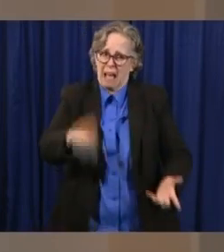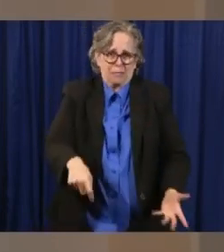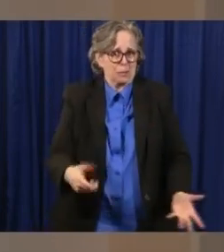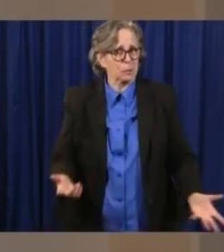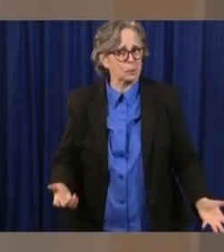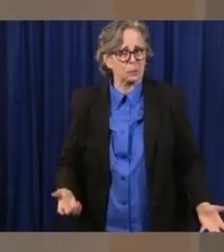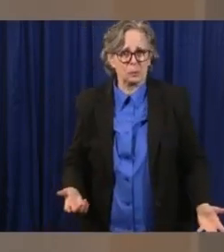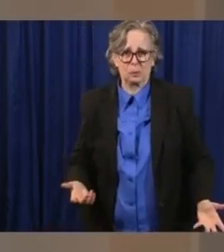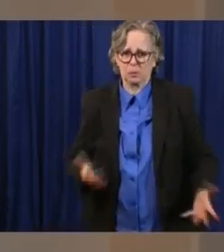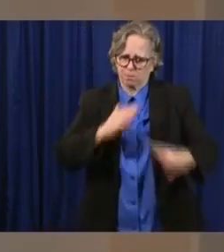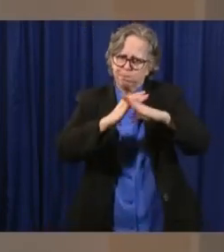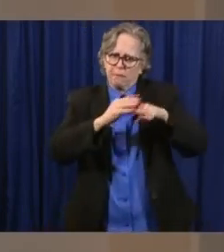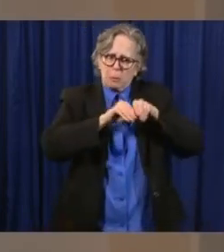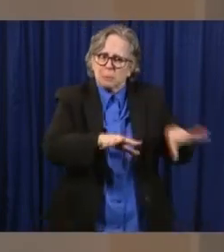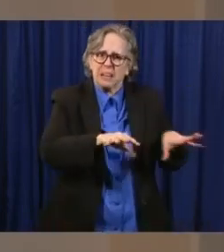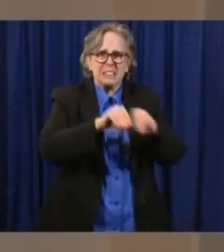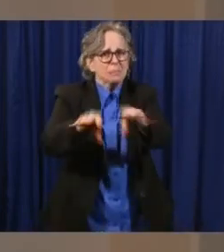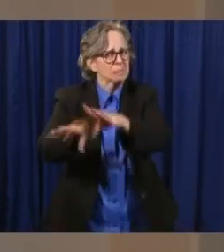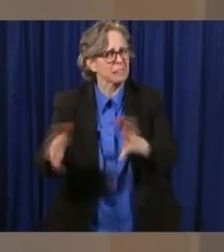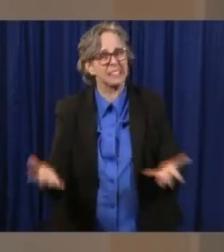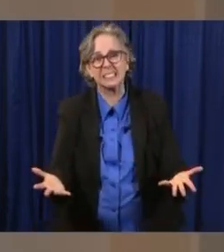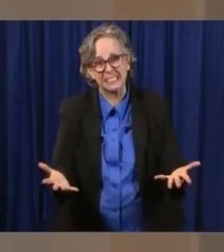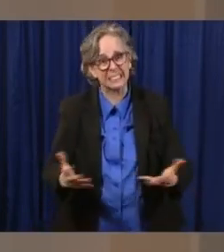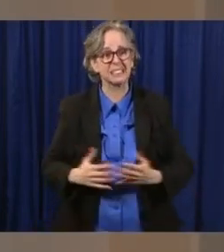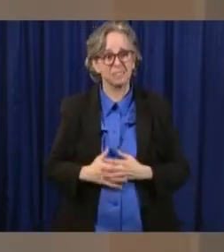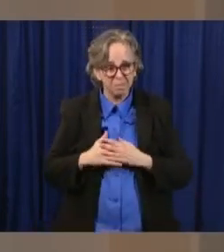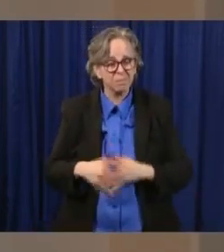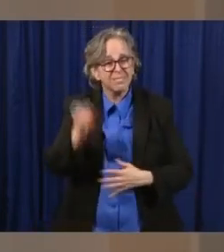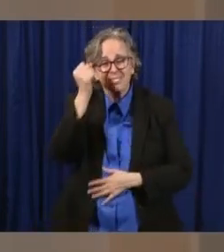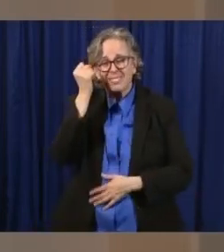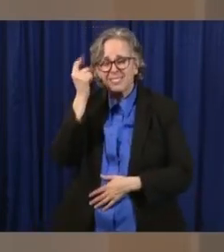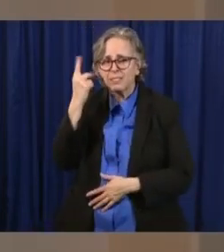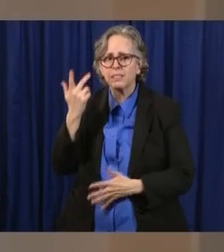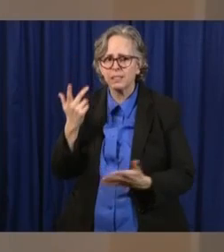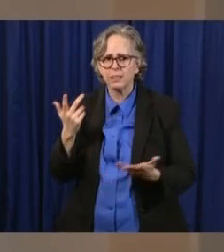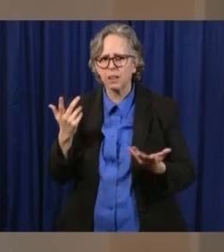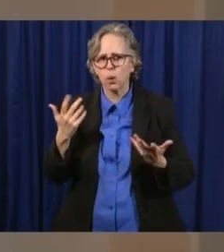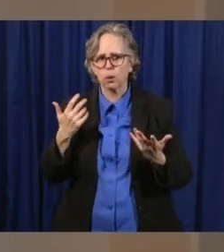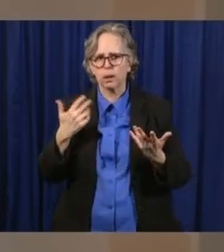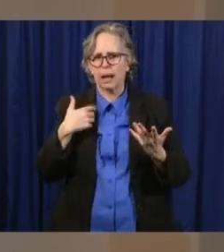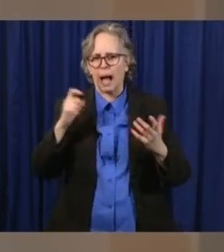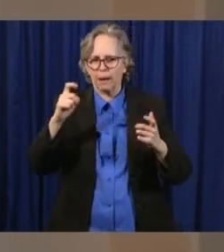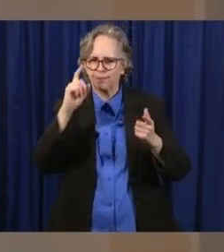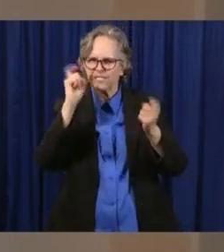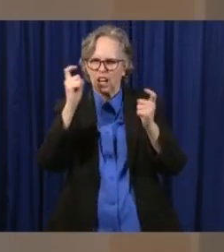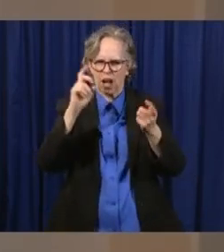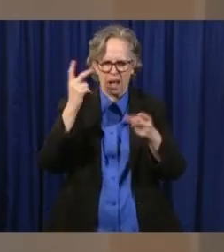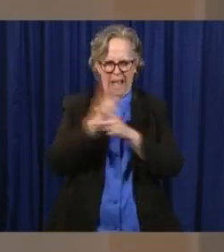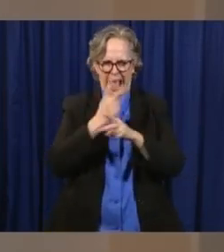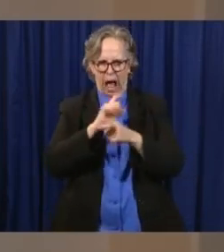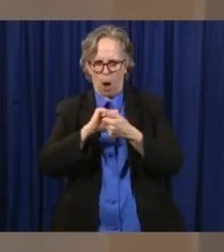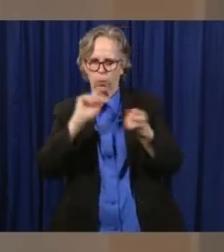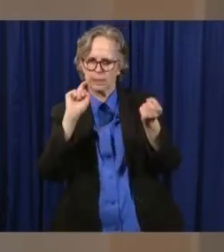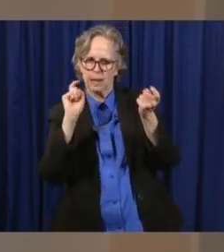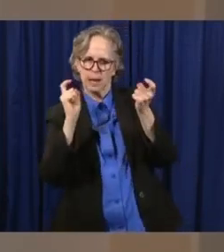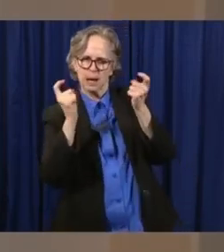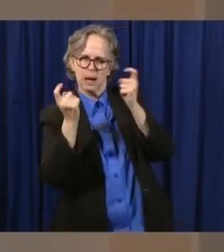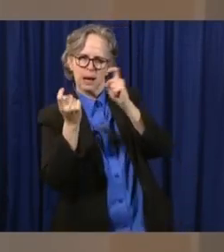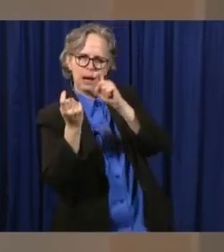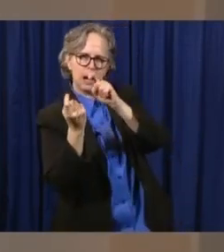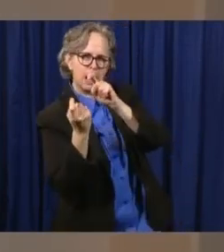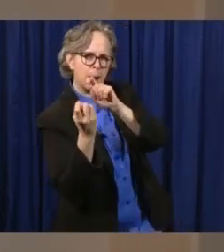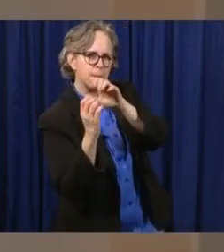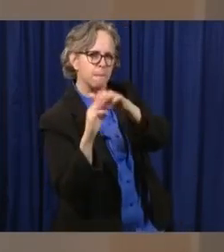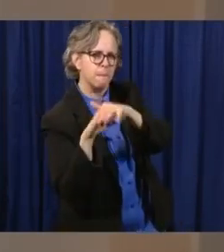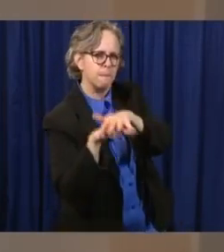of how we reemerge. And these are the kinds of things that the governor will have to take into consideration along with the health data